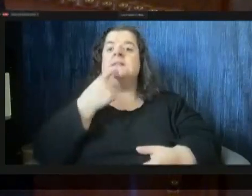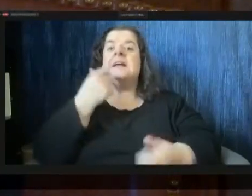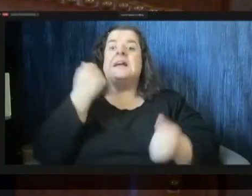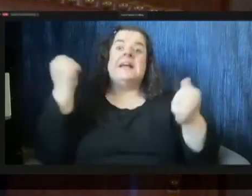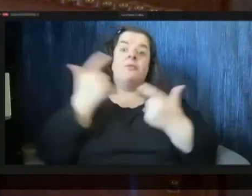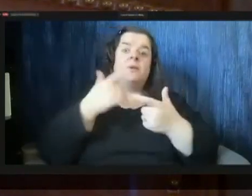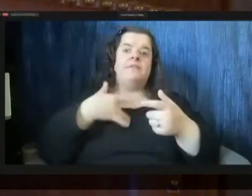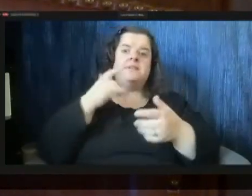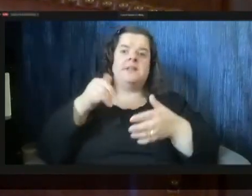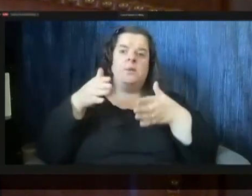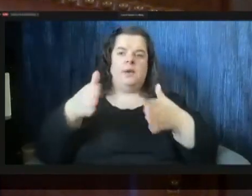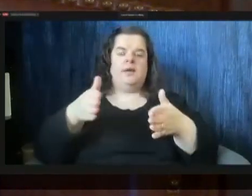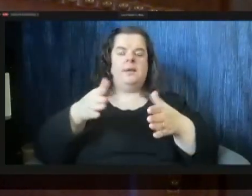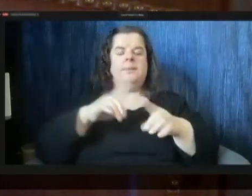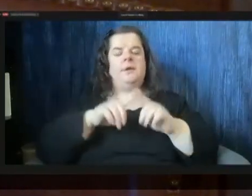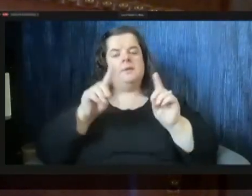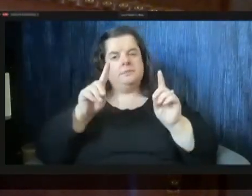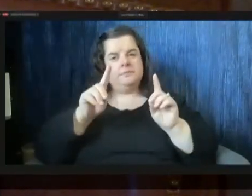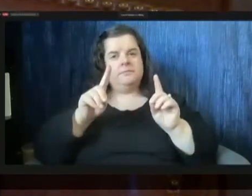but